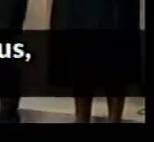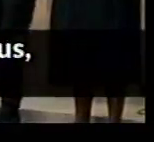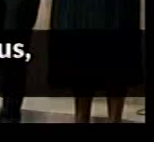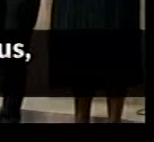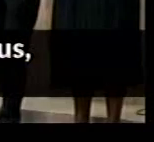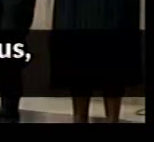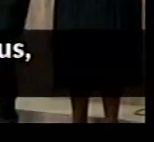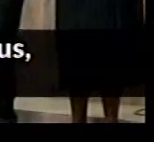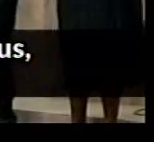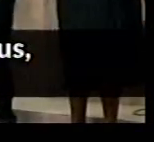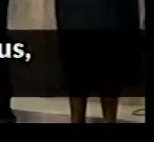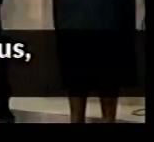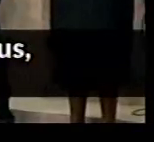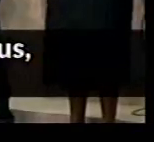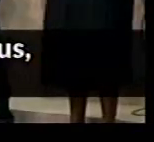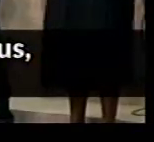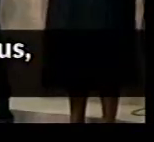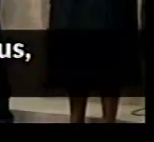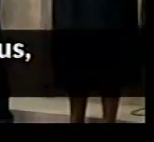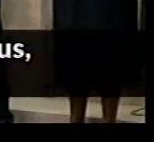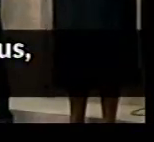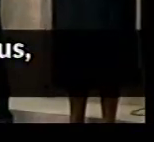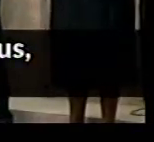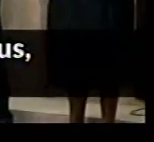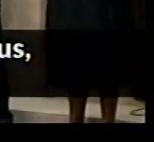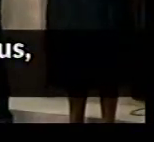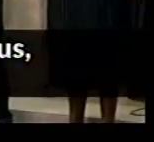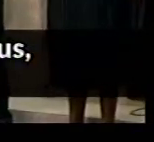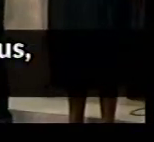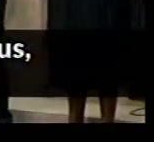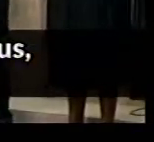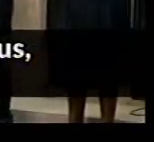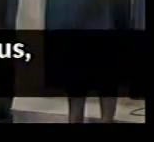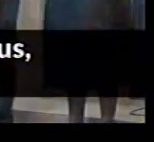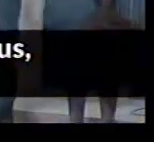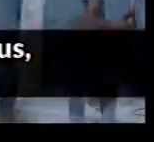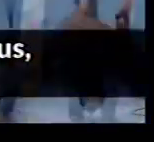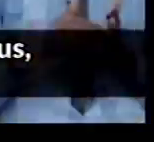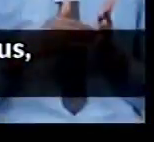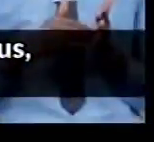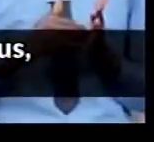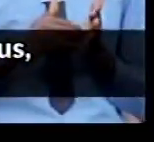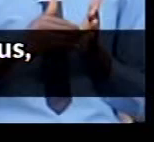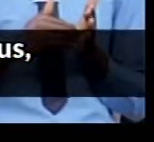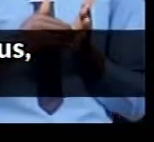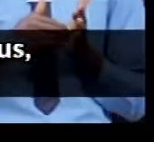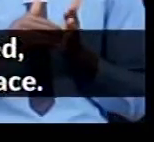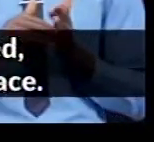sin. Washed in the blood of Jesus, been born again.